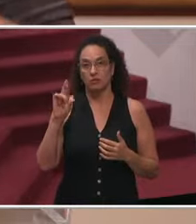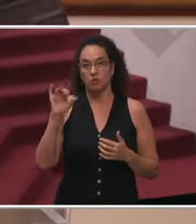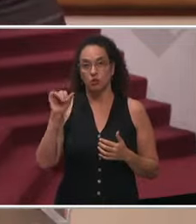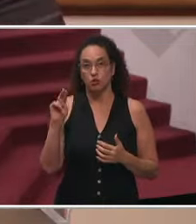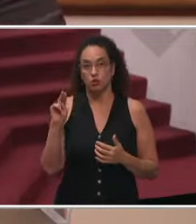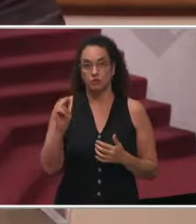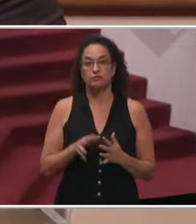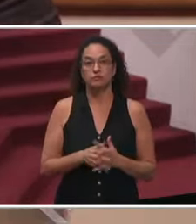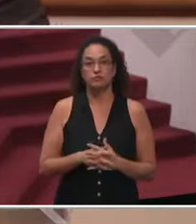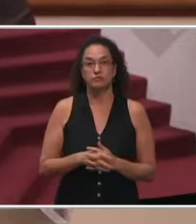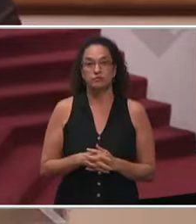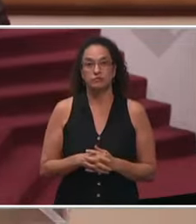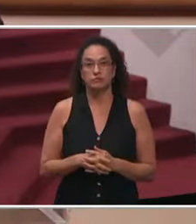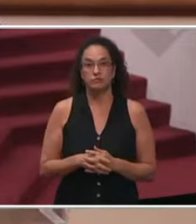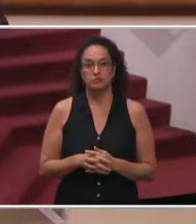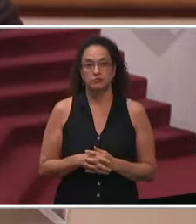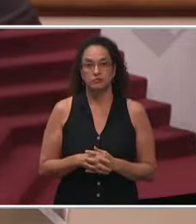and